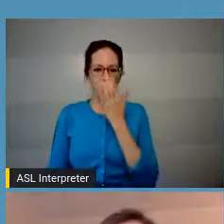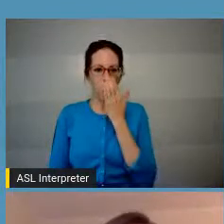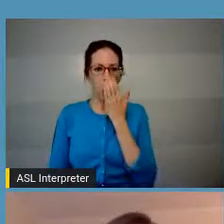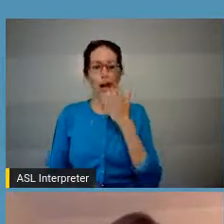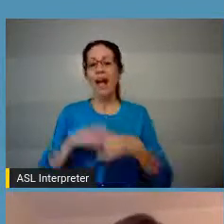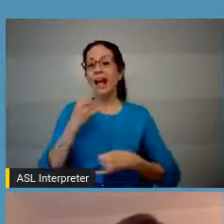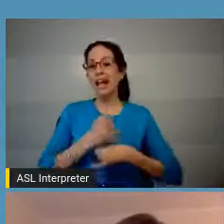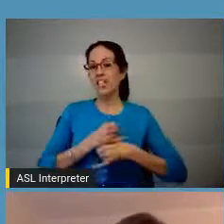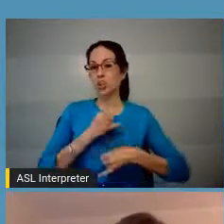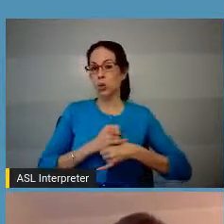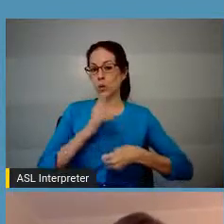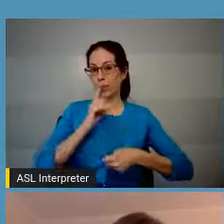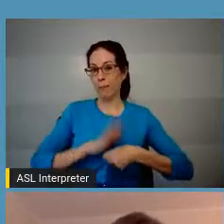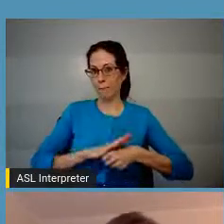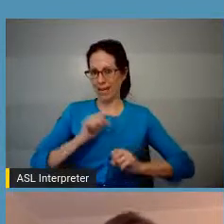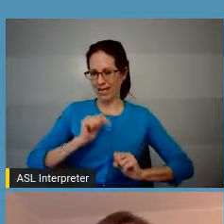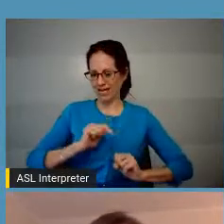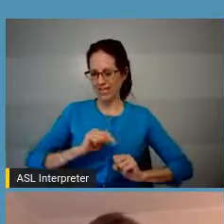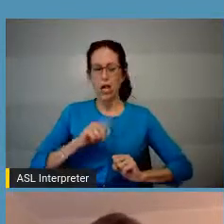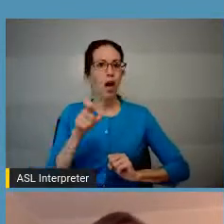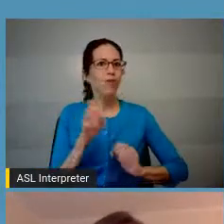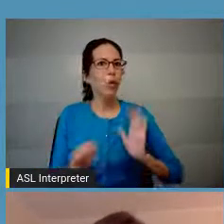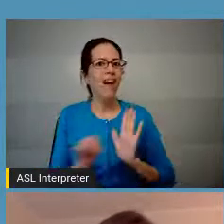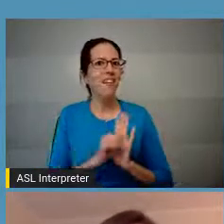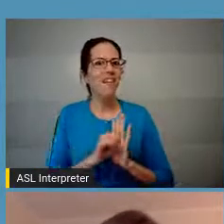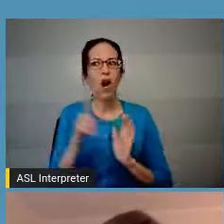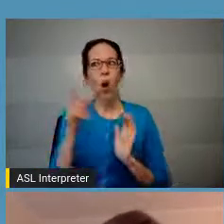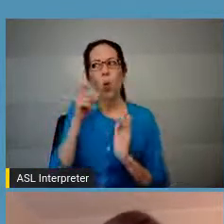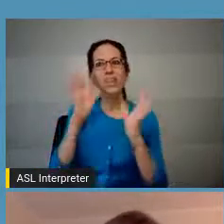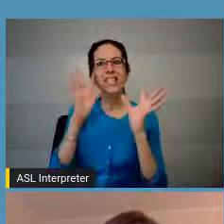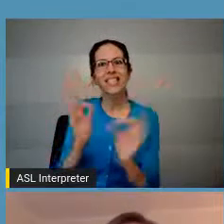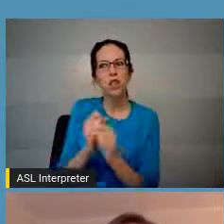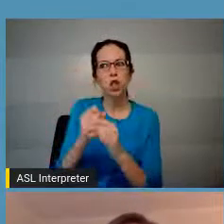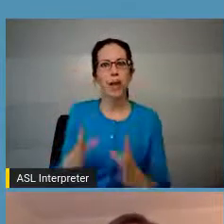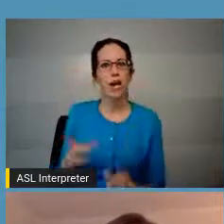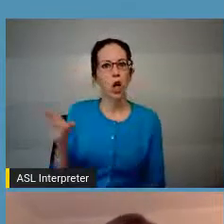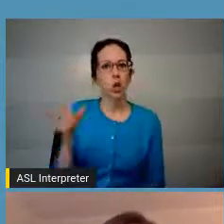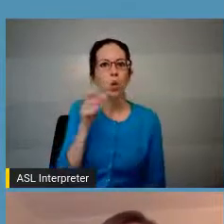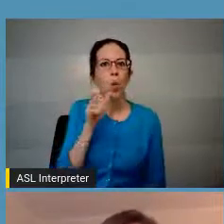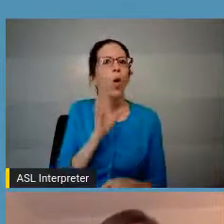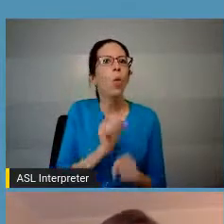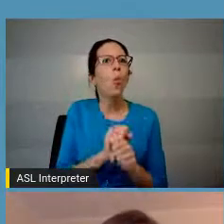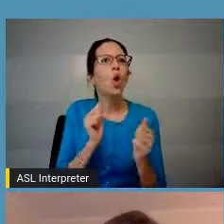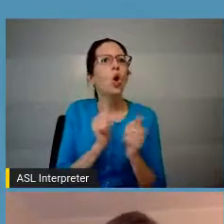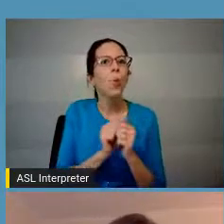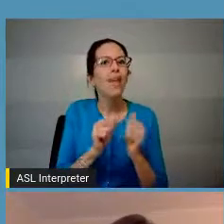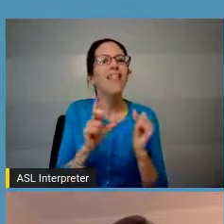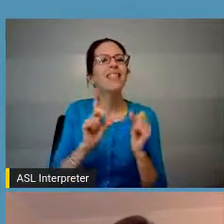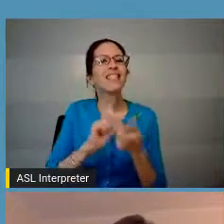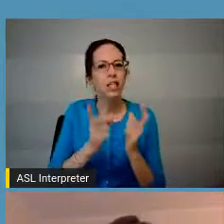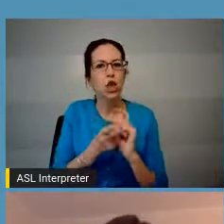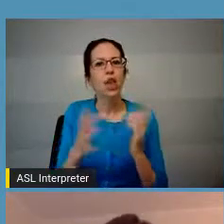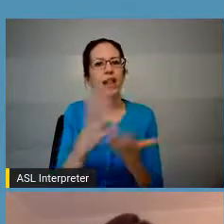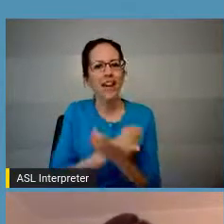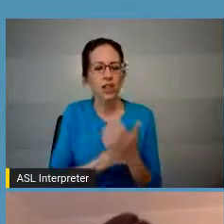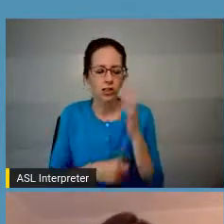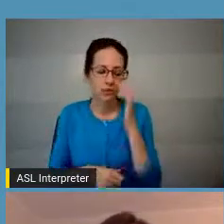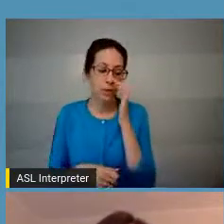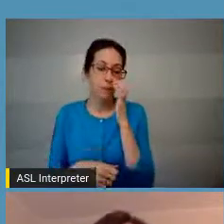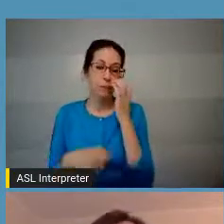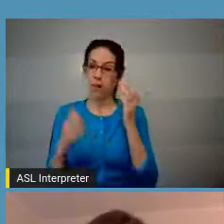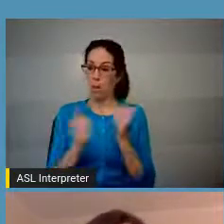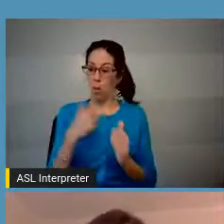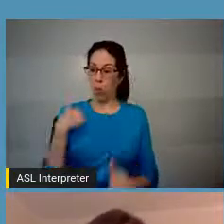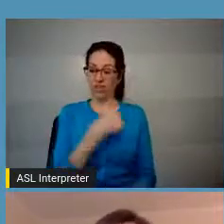commitment. You need to identify the decision makers who are going to be working with your digital collections. Most of us in collections do not